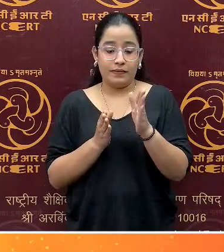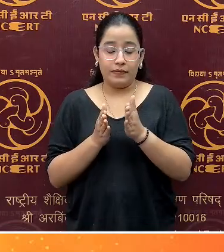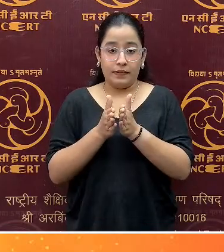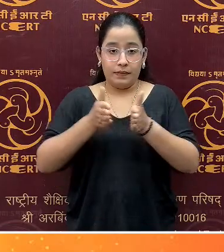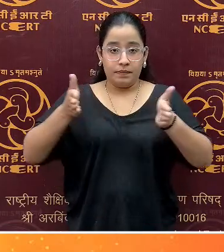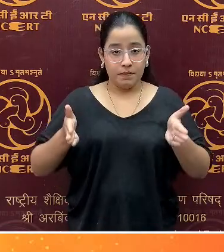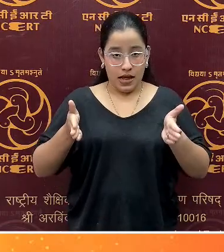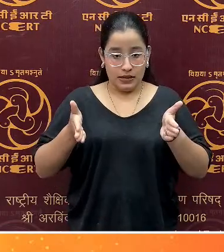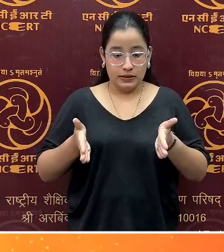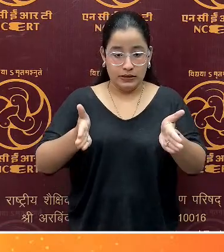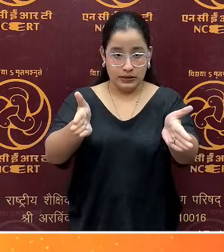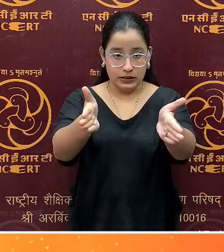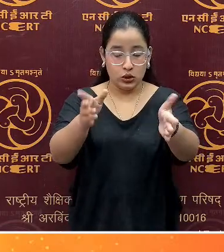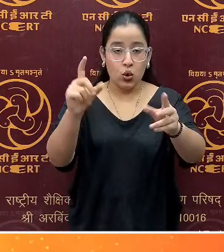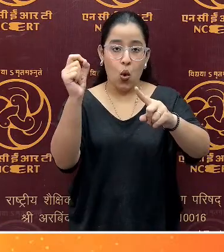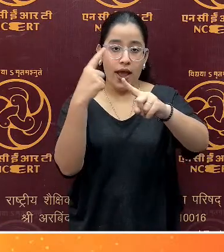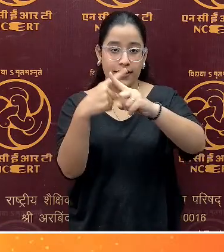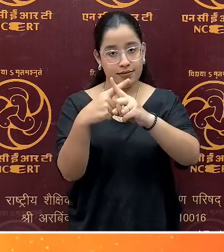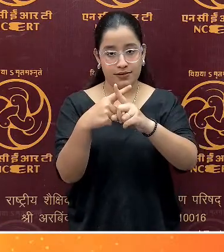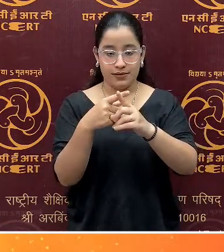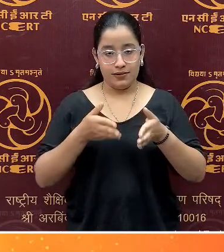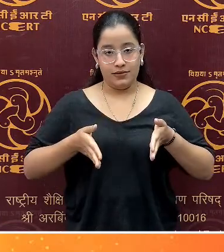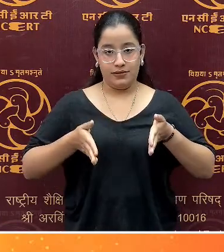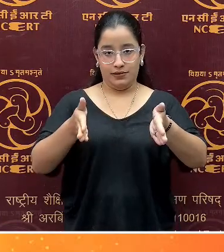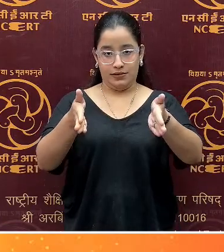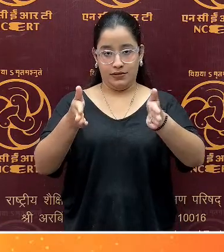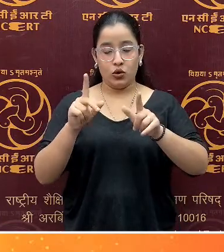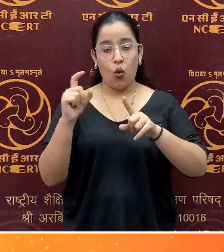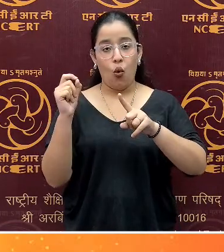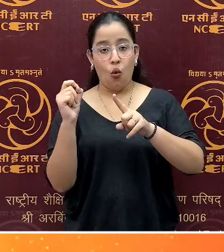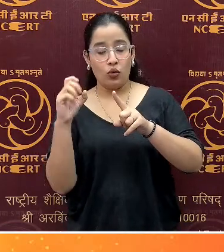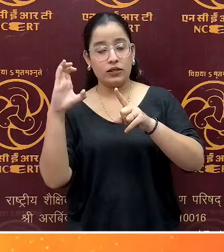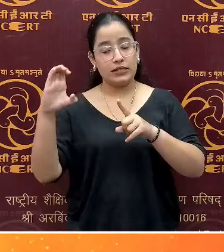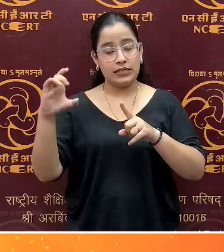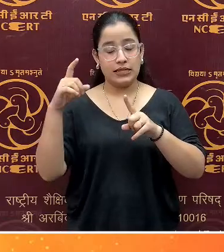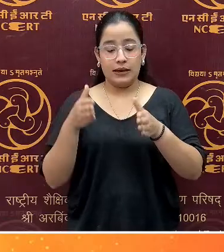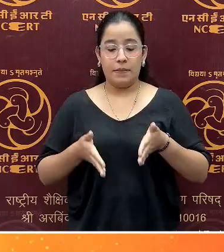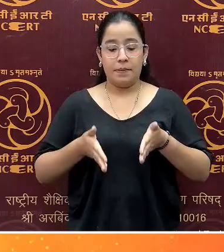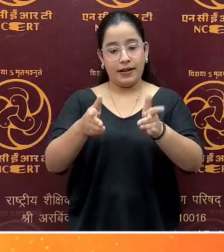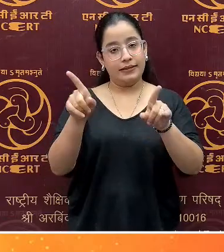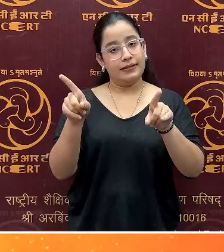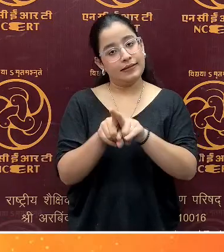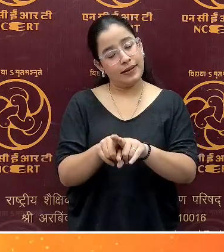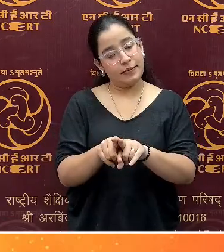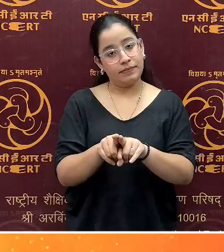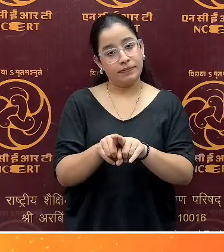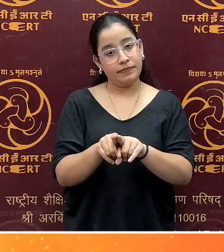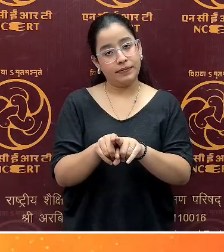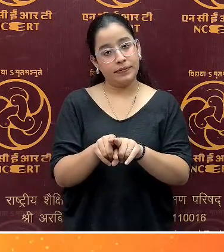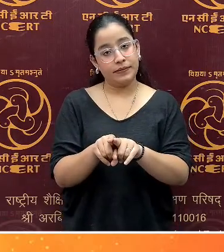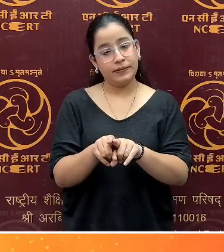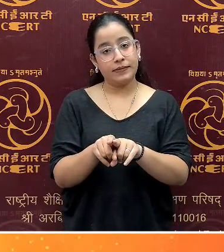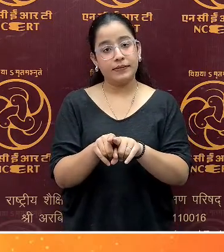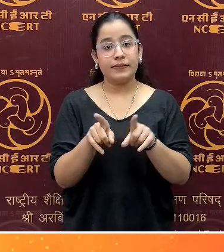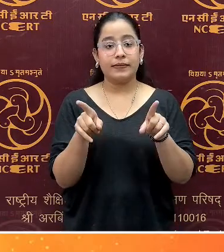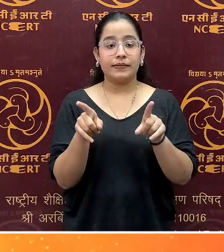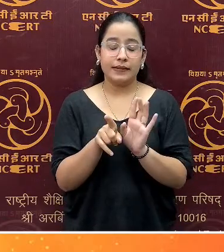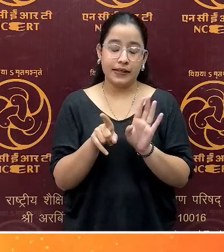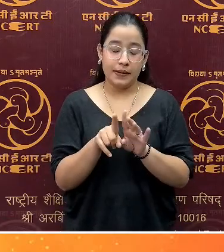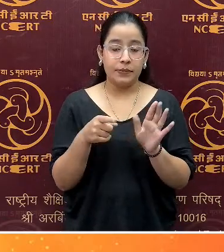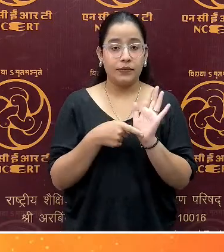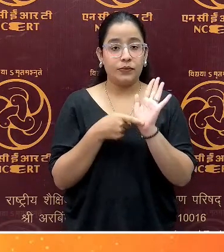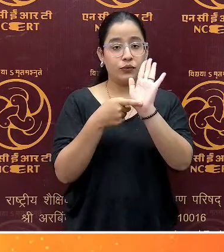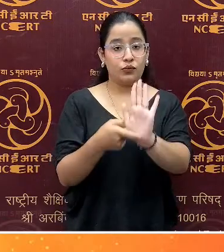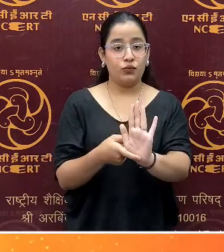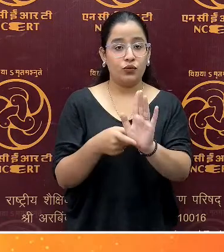a line parallel to OX. Therefore, vector OC will also be parallel to BA. Right. So that way we have